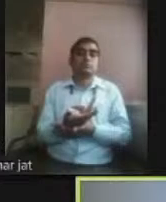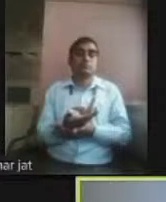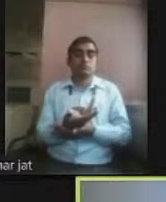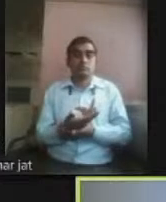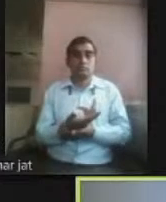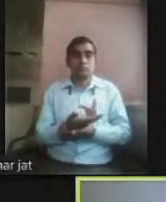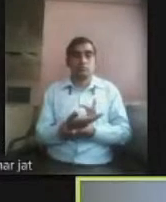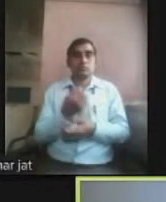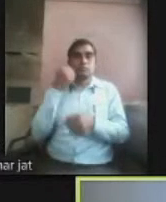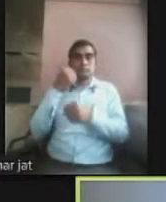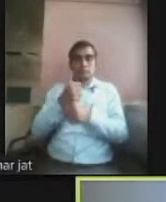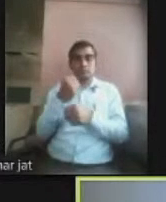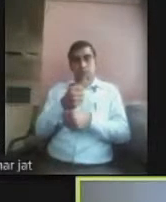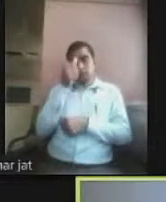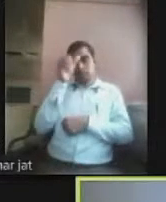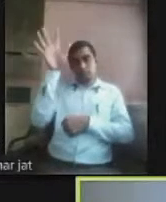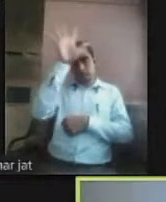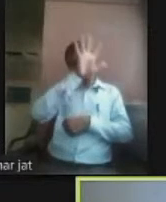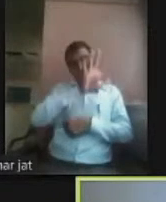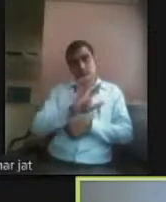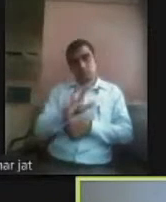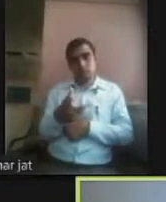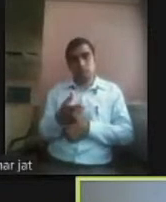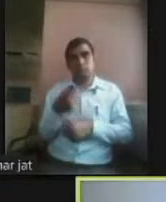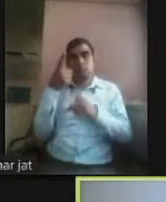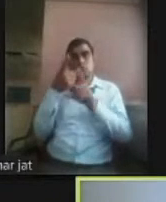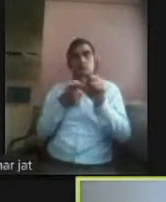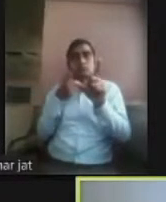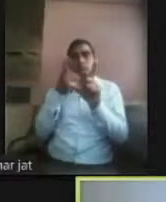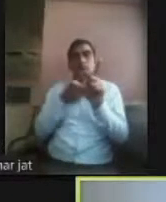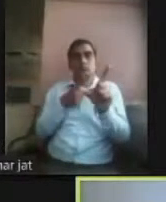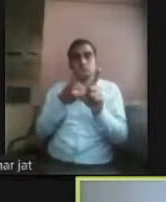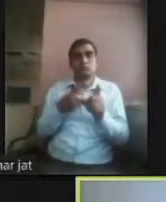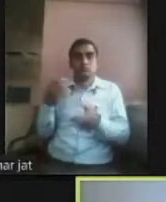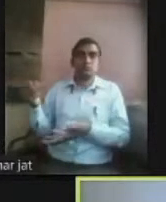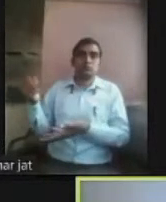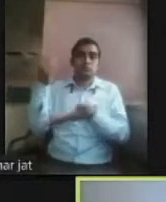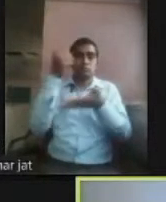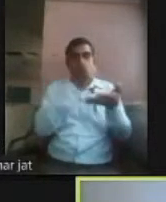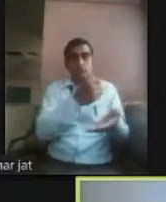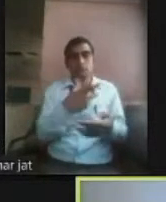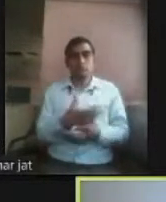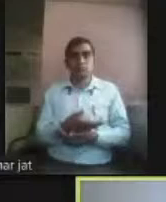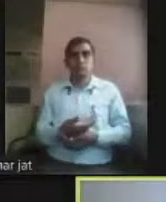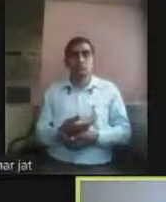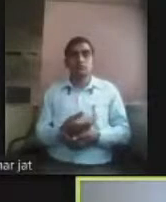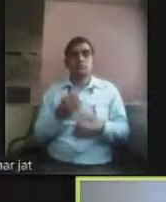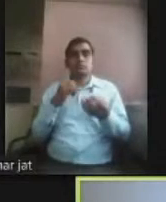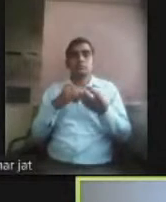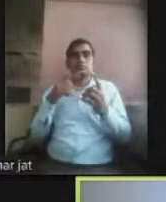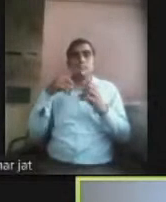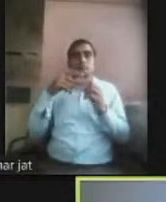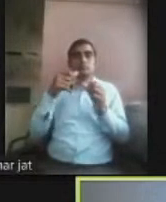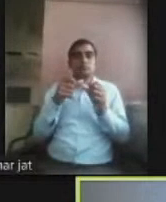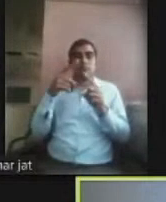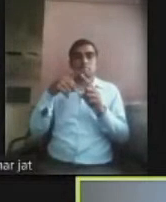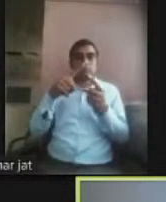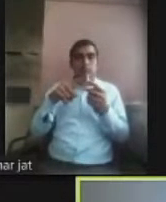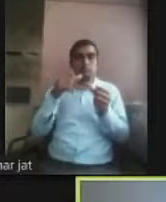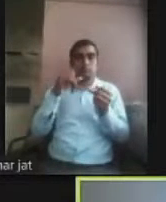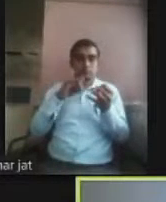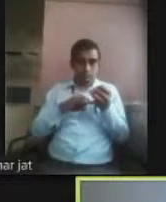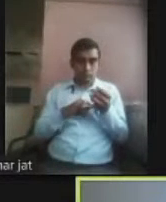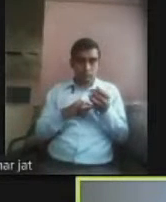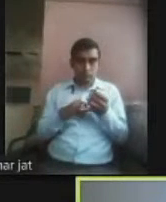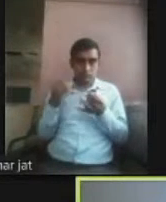upon budgeting. So our government of India prepares an annual budget, and the state governments also make an annual budget,